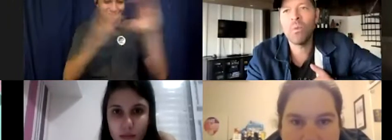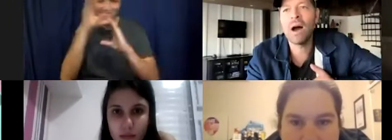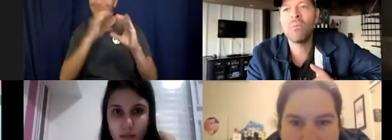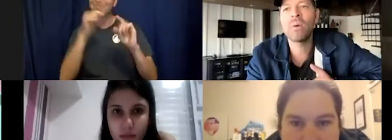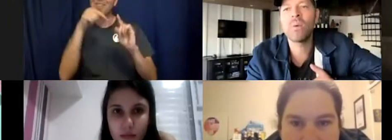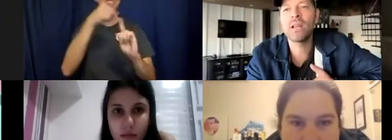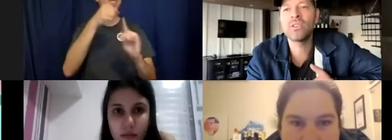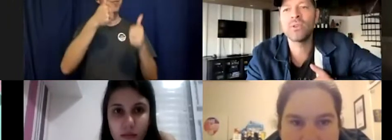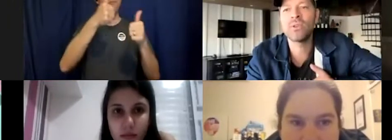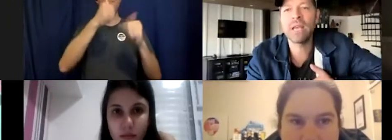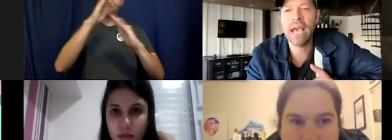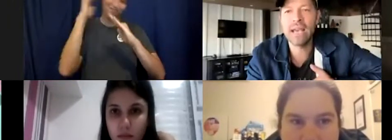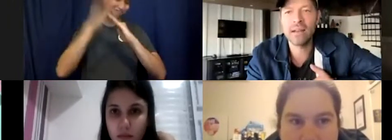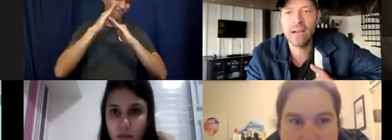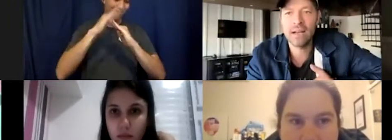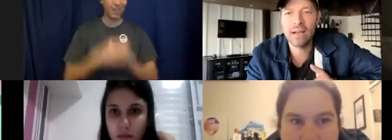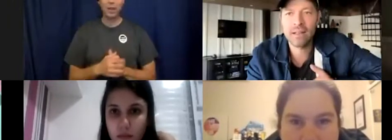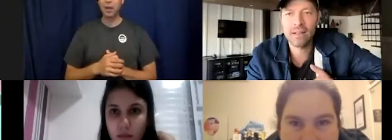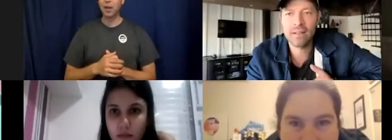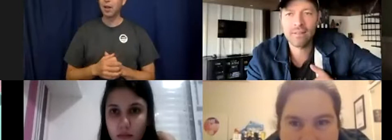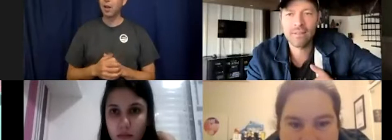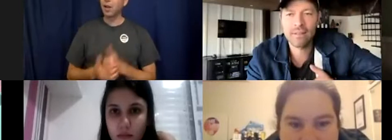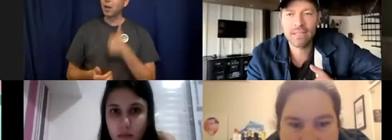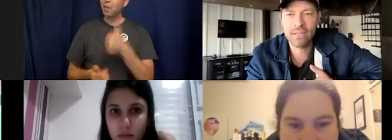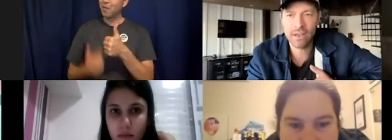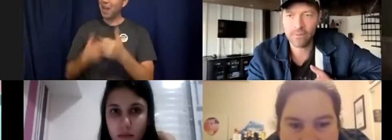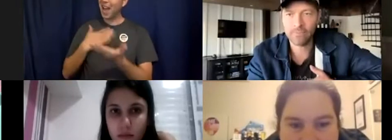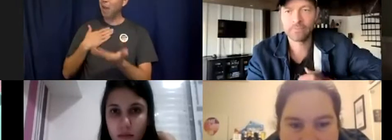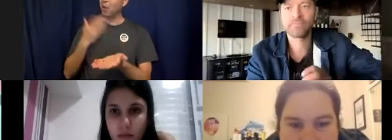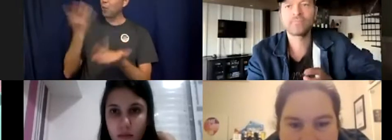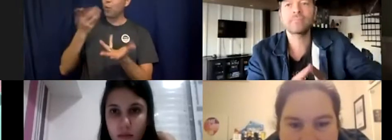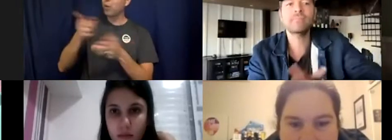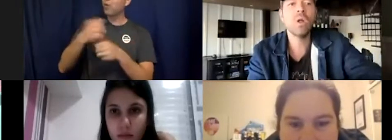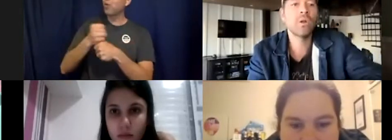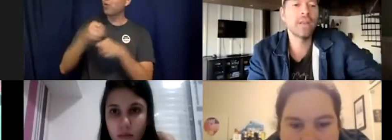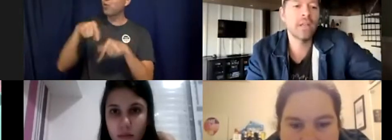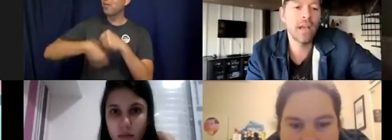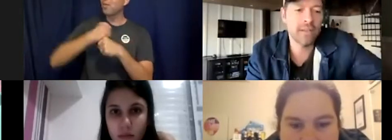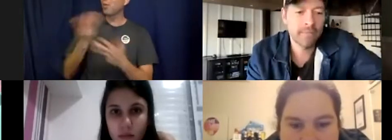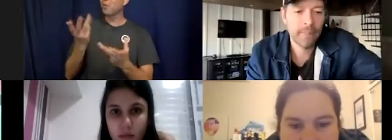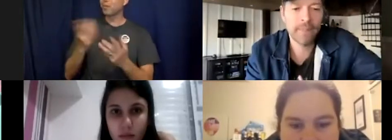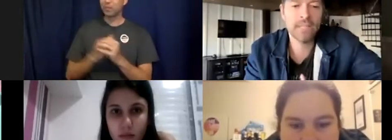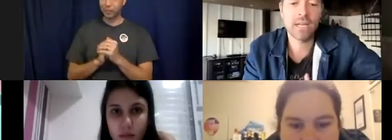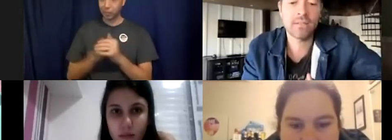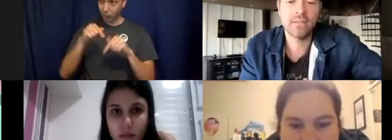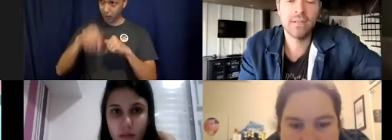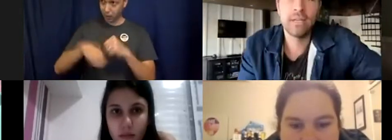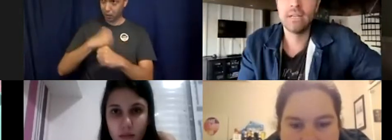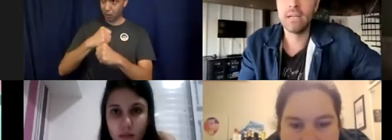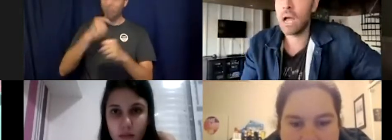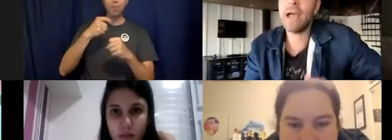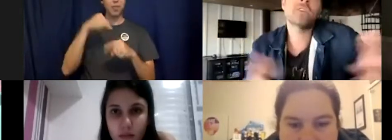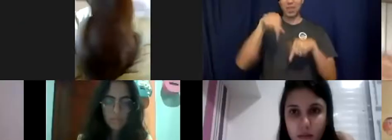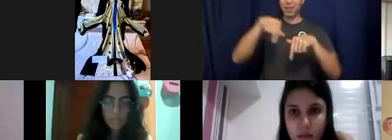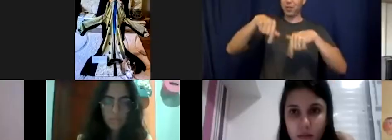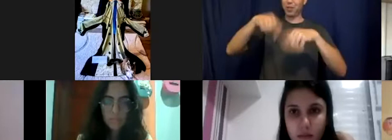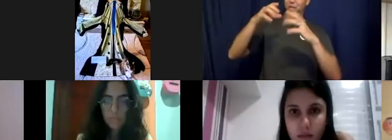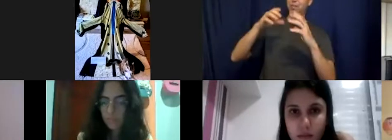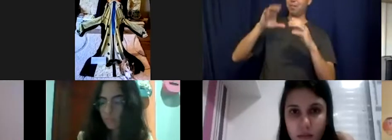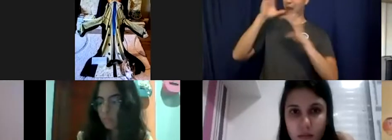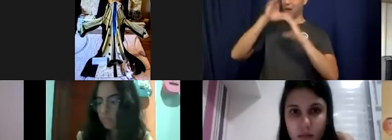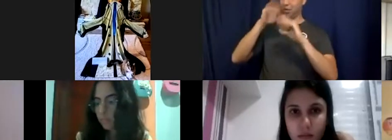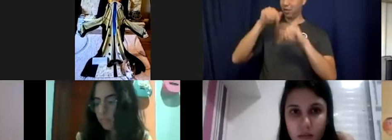demon, vampire, ice monster, and witch. Oh, very good. Very good. Yeah, well, the